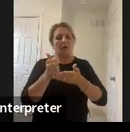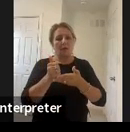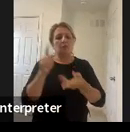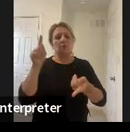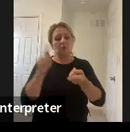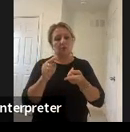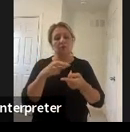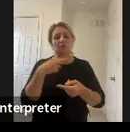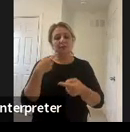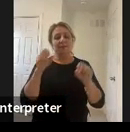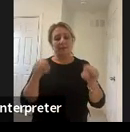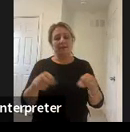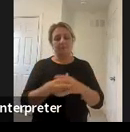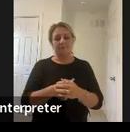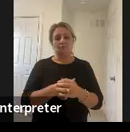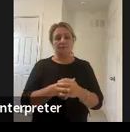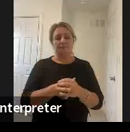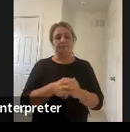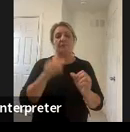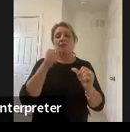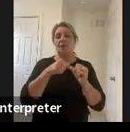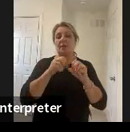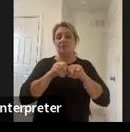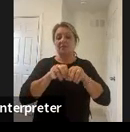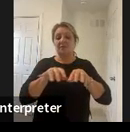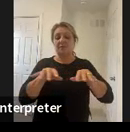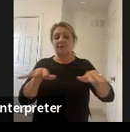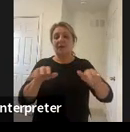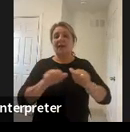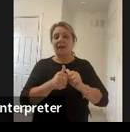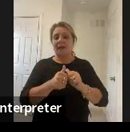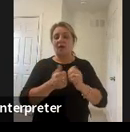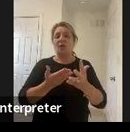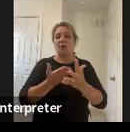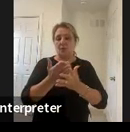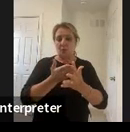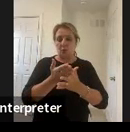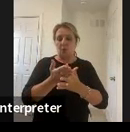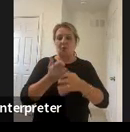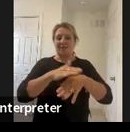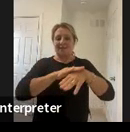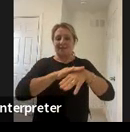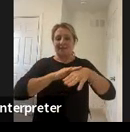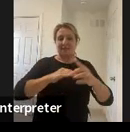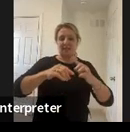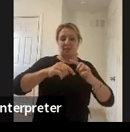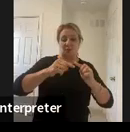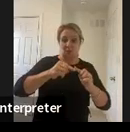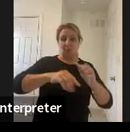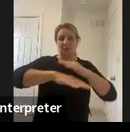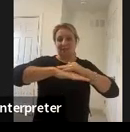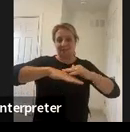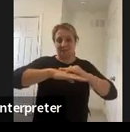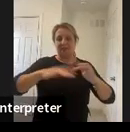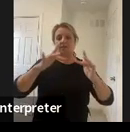risk. Remember, the transmission is usually through sustained skin-to-skin contact,